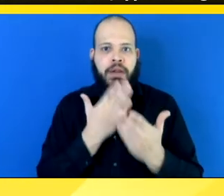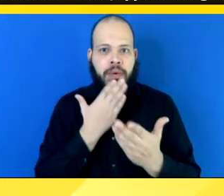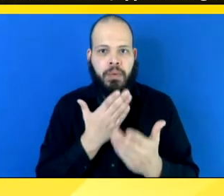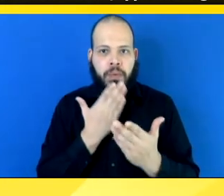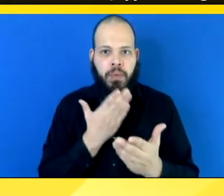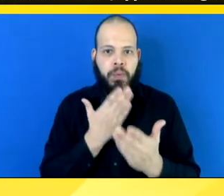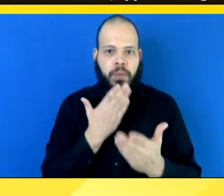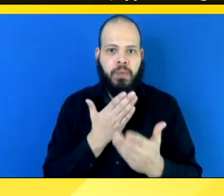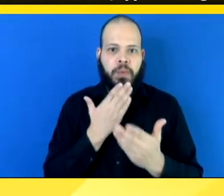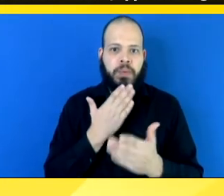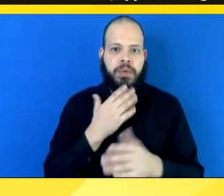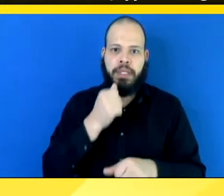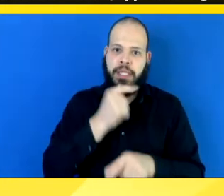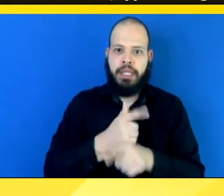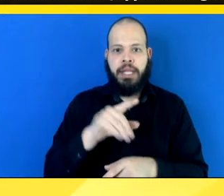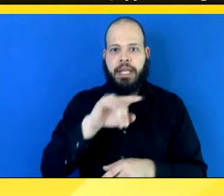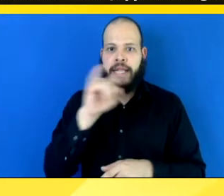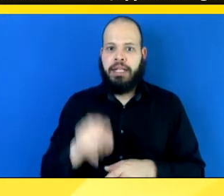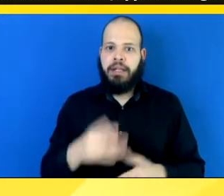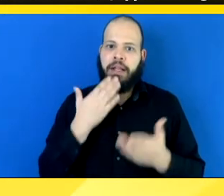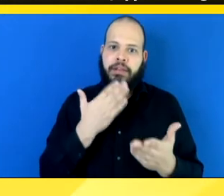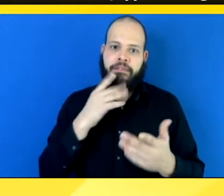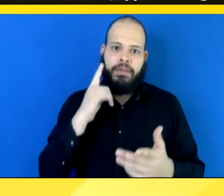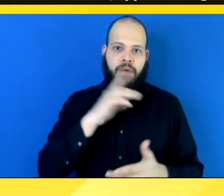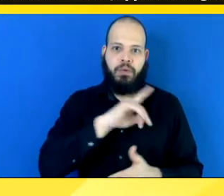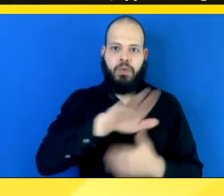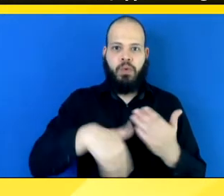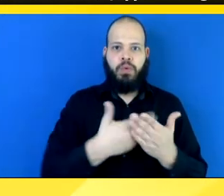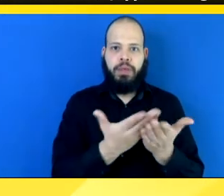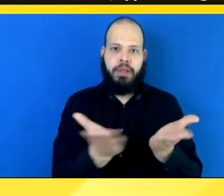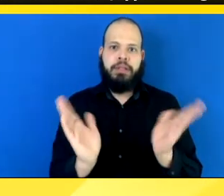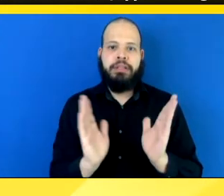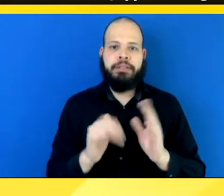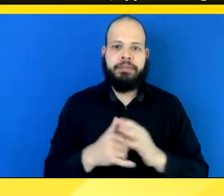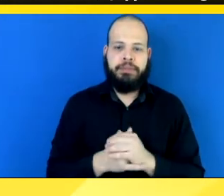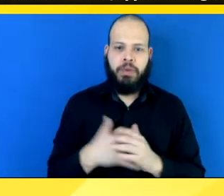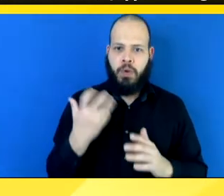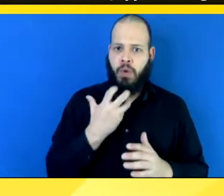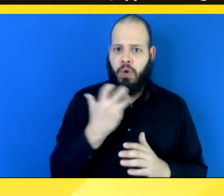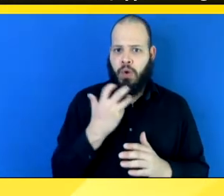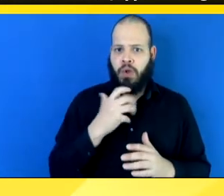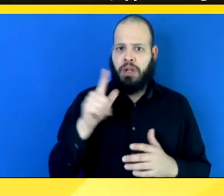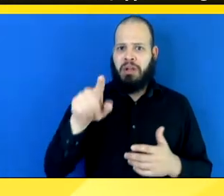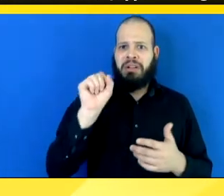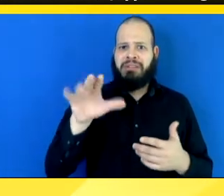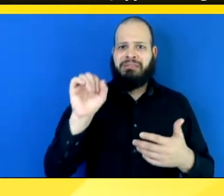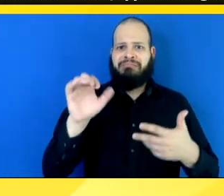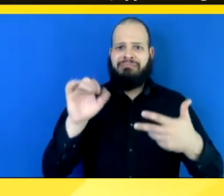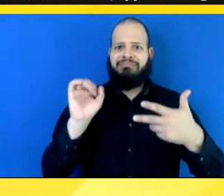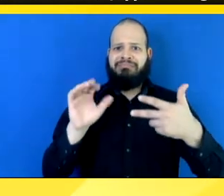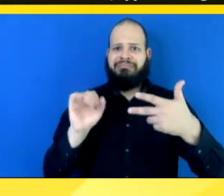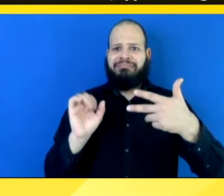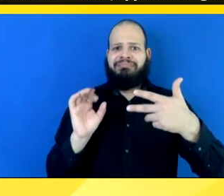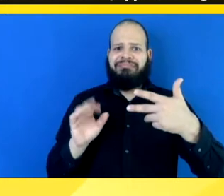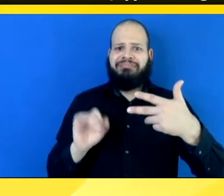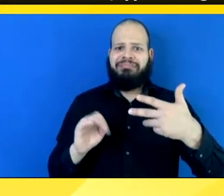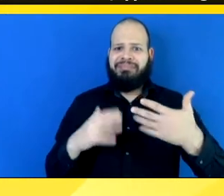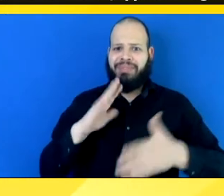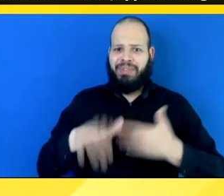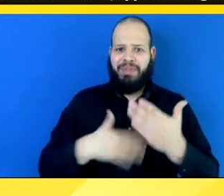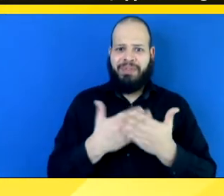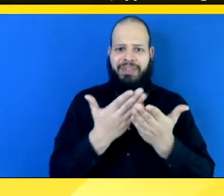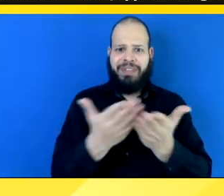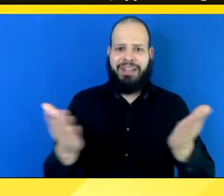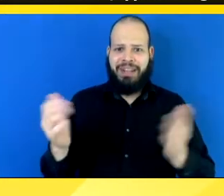that introduction. I have to get used to hearing all of that acronym when being introduced, but today I come to you